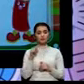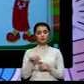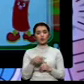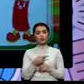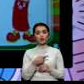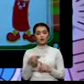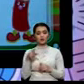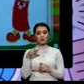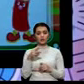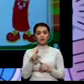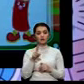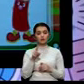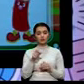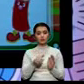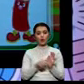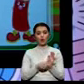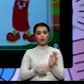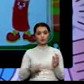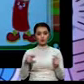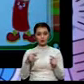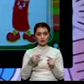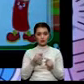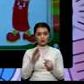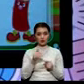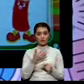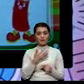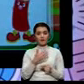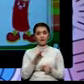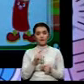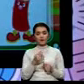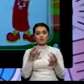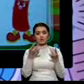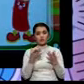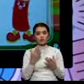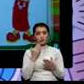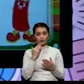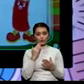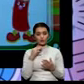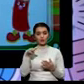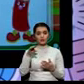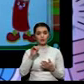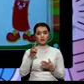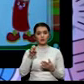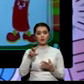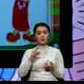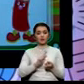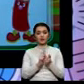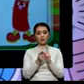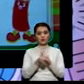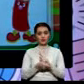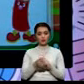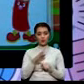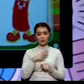esa 2160 ga teng. Va biz sodda ko'rinishdagi tenglamaga keltirib